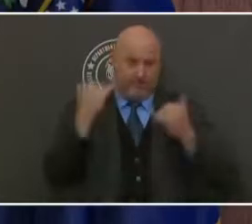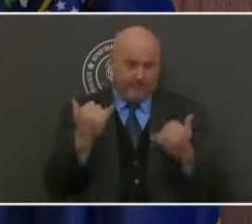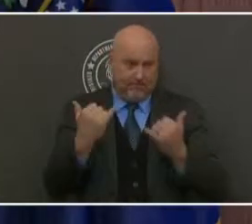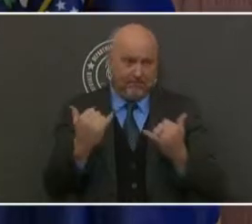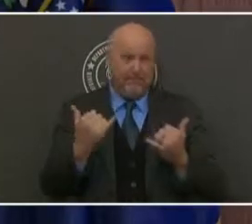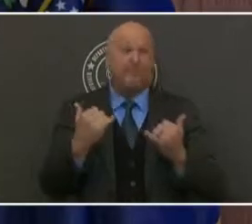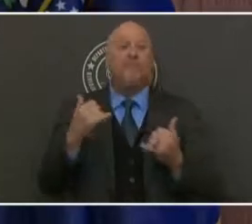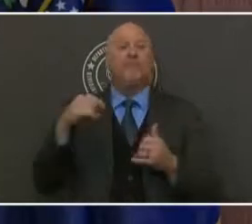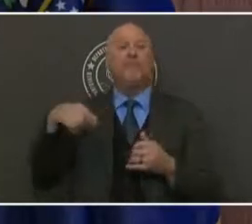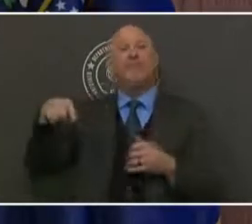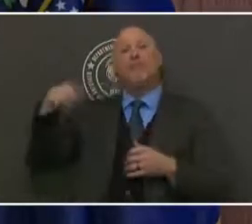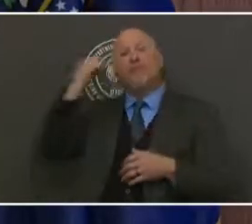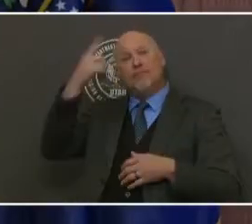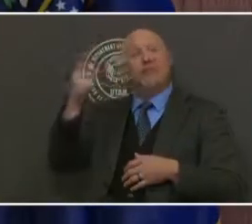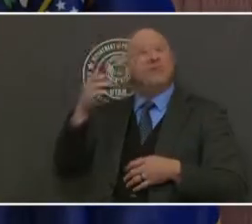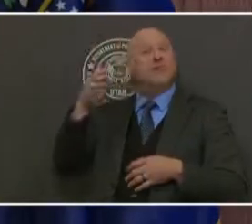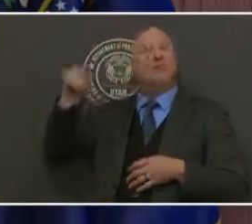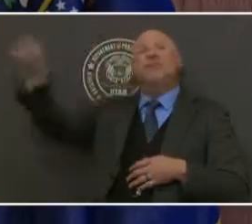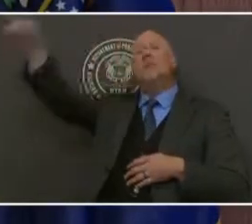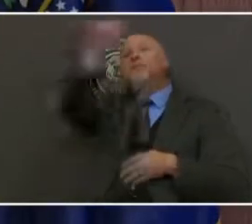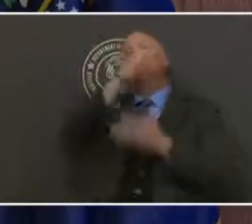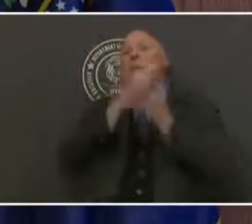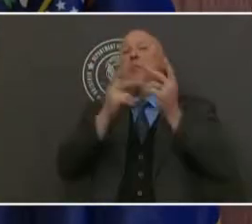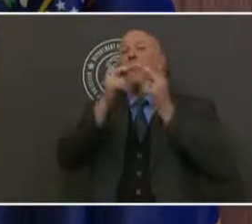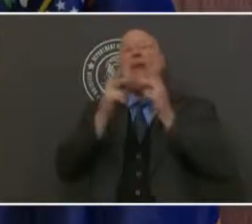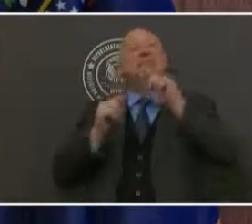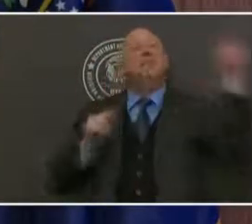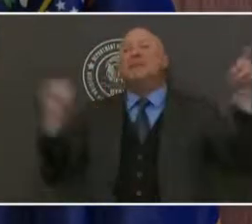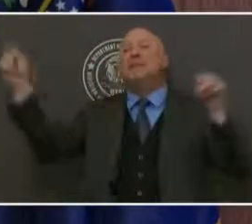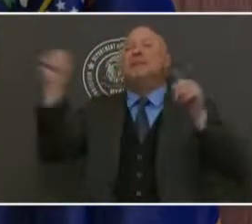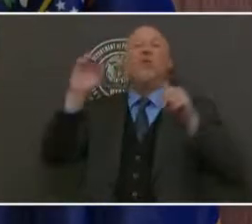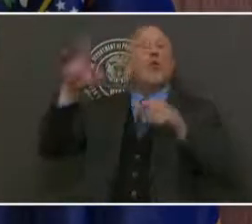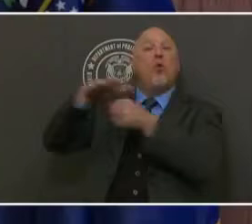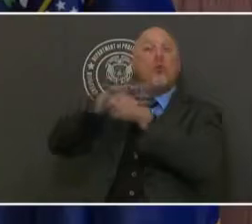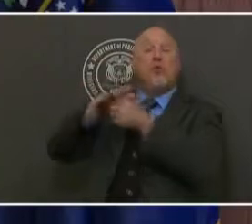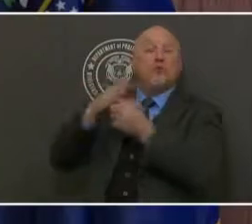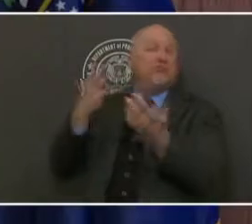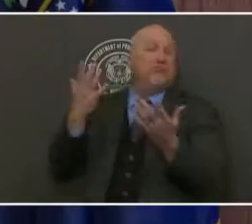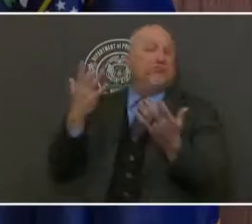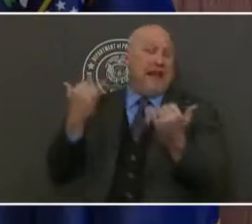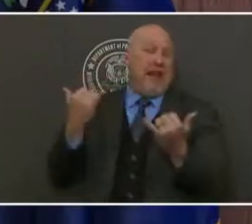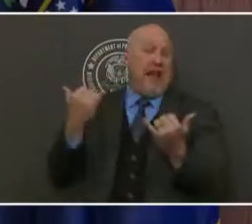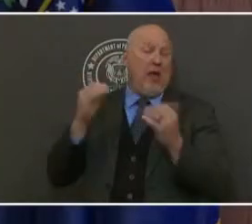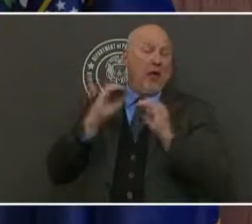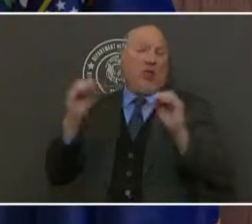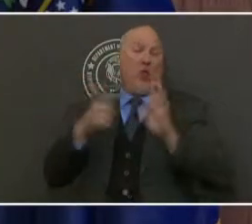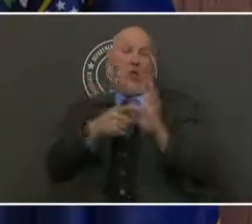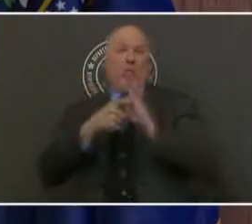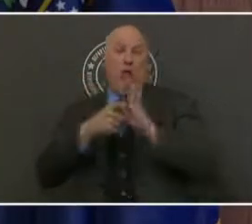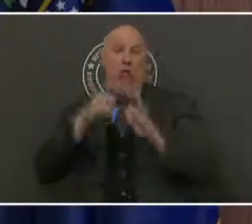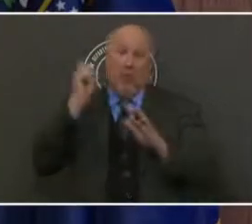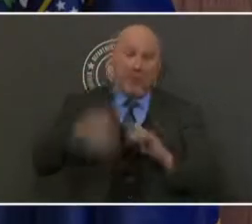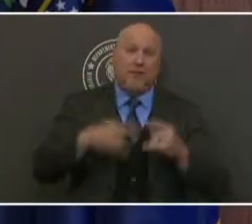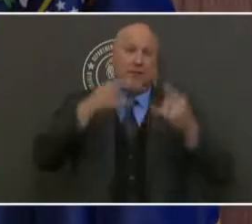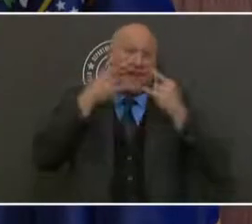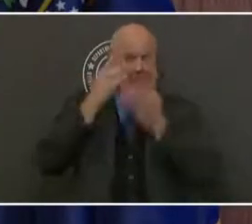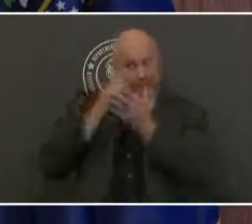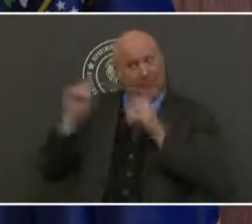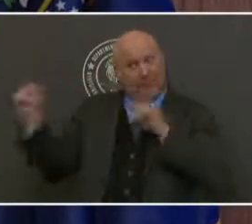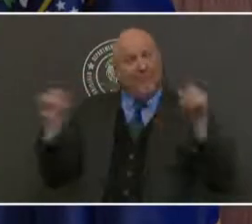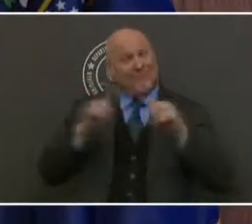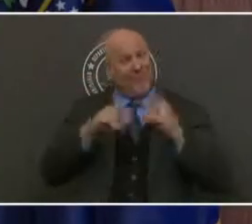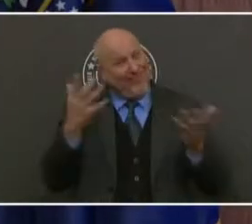do not apply to religious organizations, although again most of them have voluntarily continued